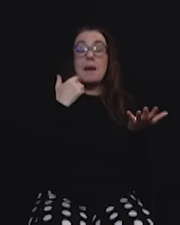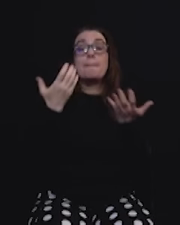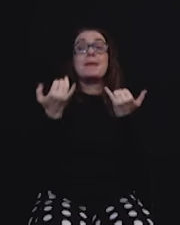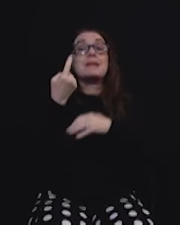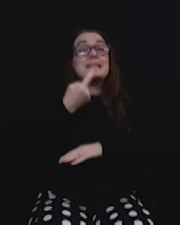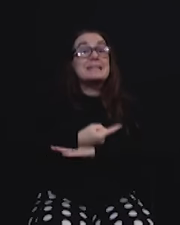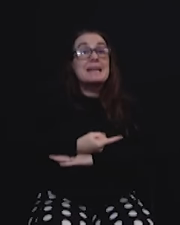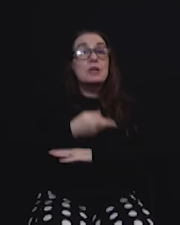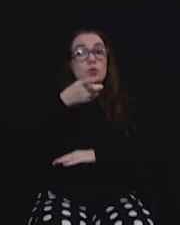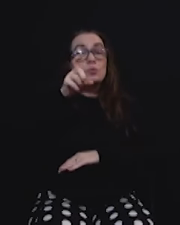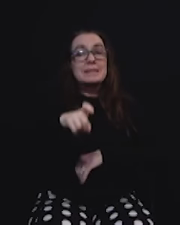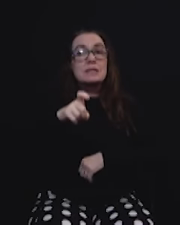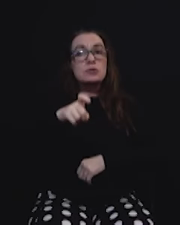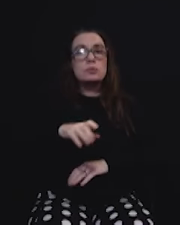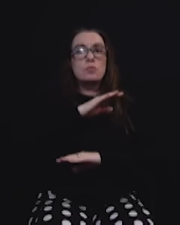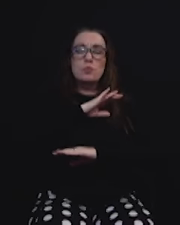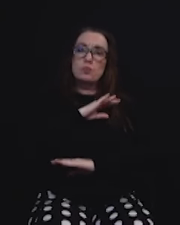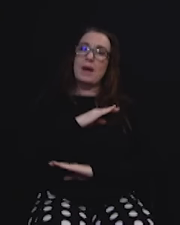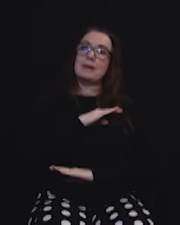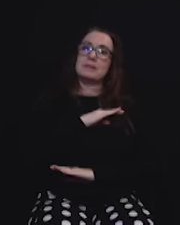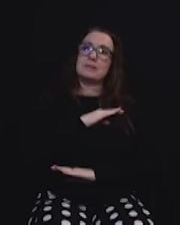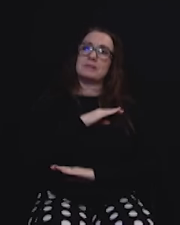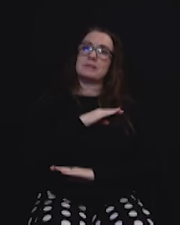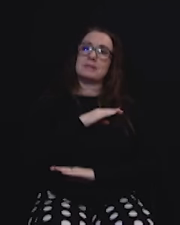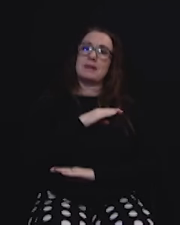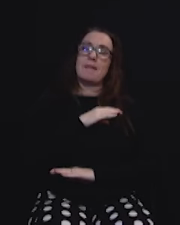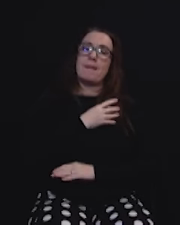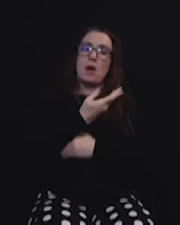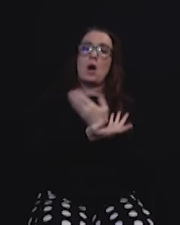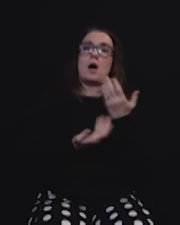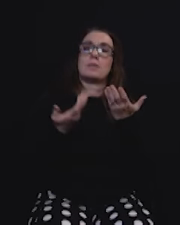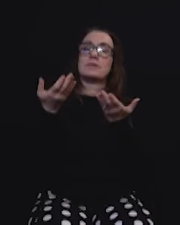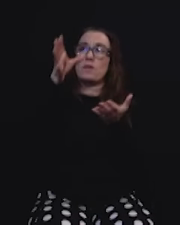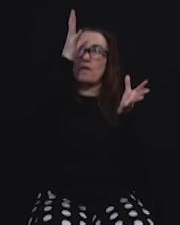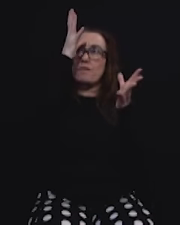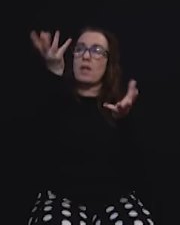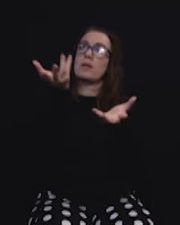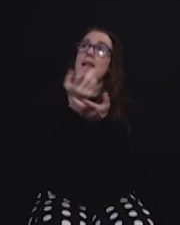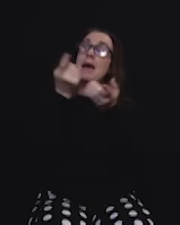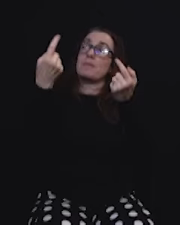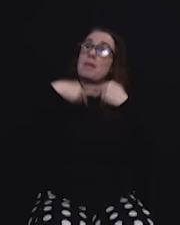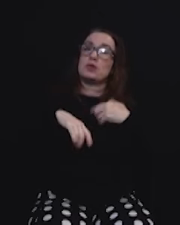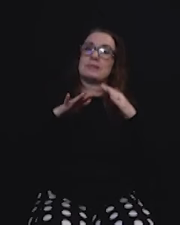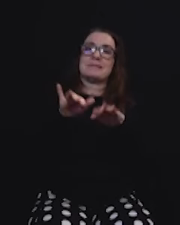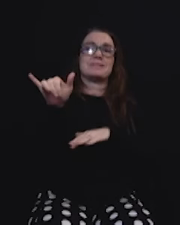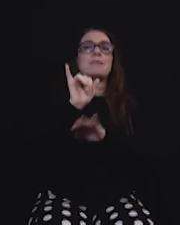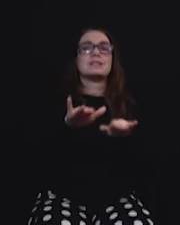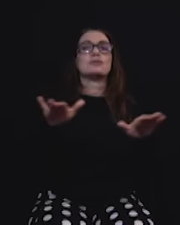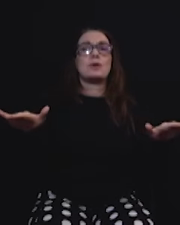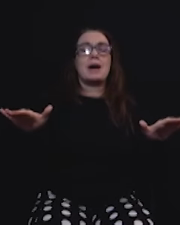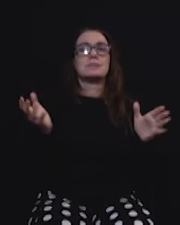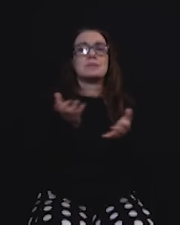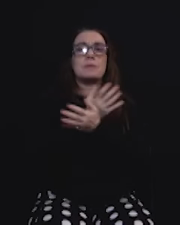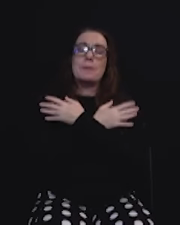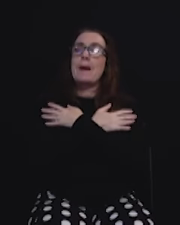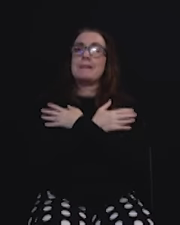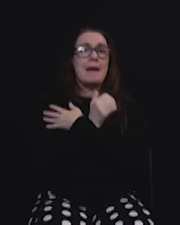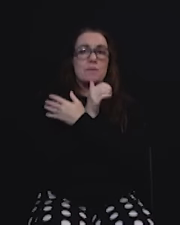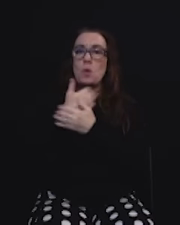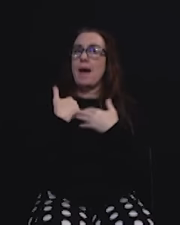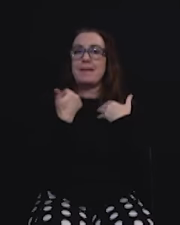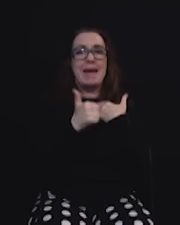today is rest in the arms of your Father and say, I am coming to you as a child. I have no strength